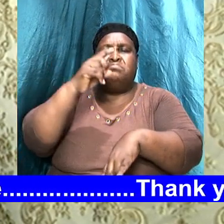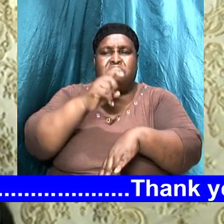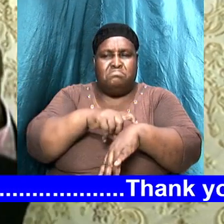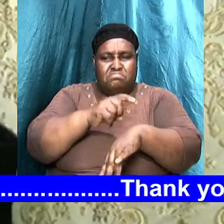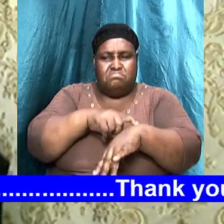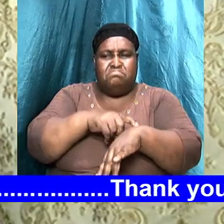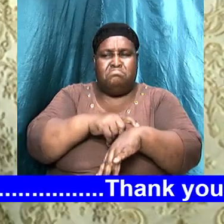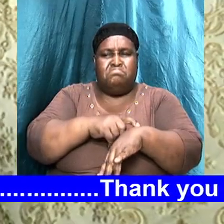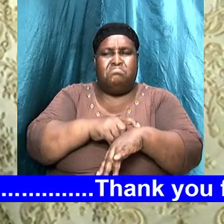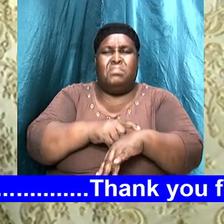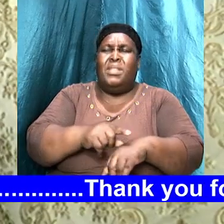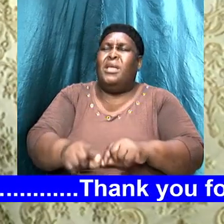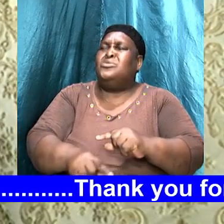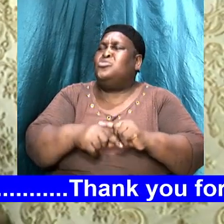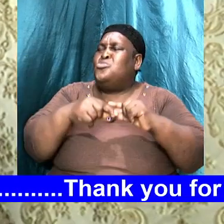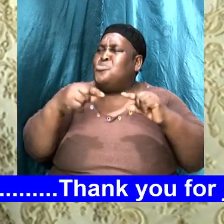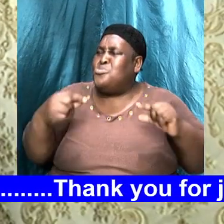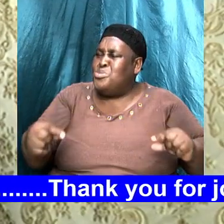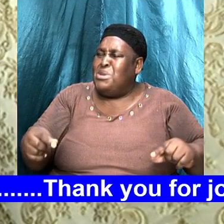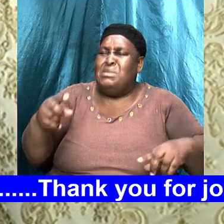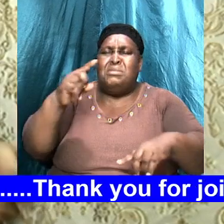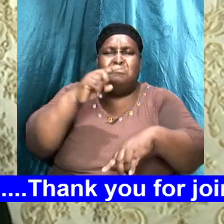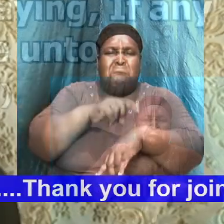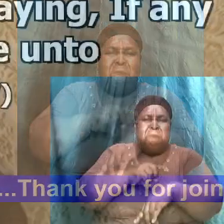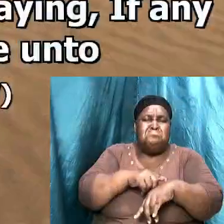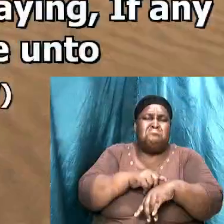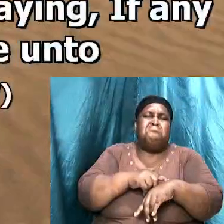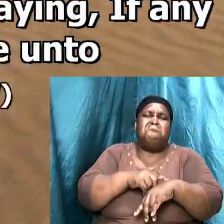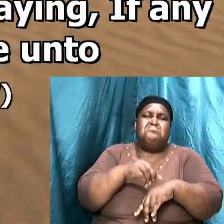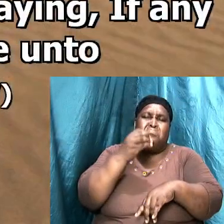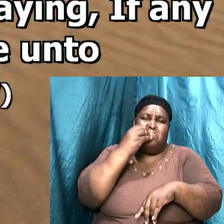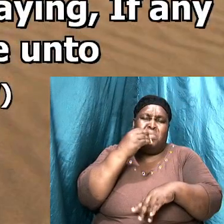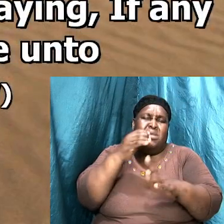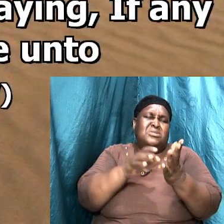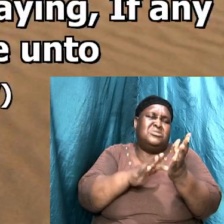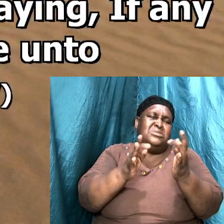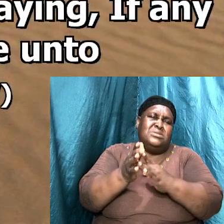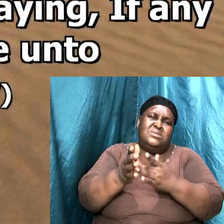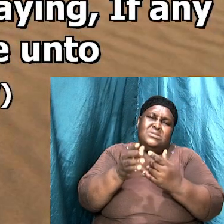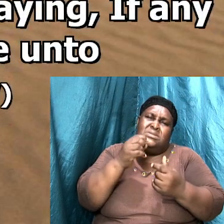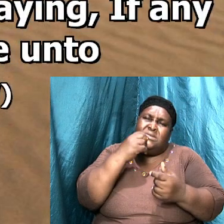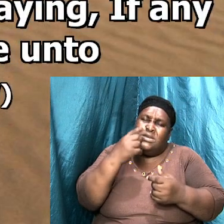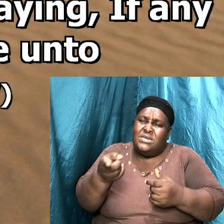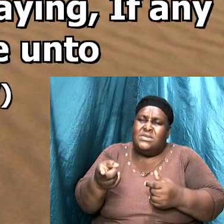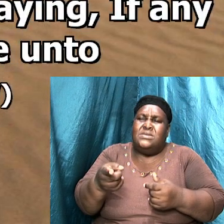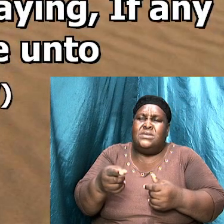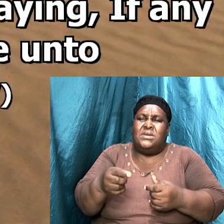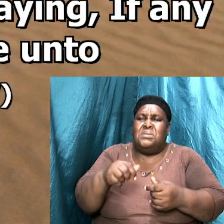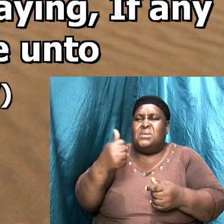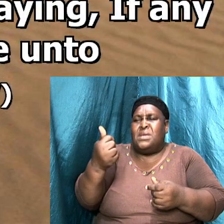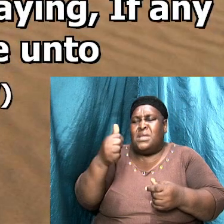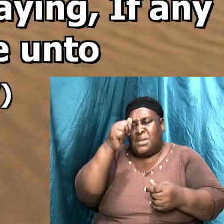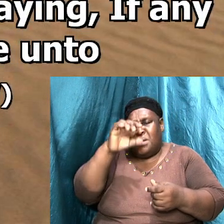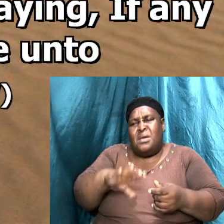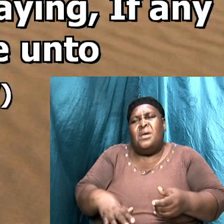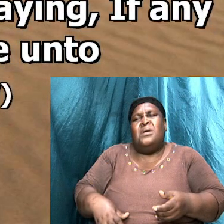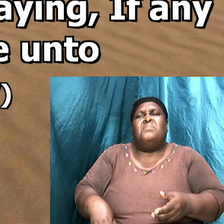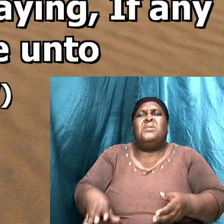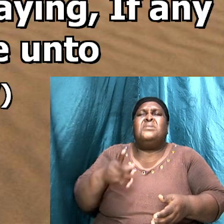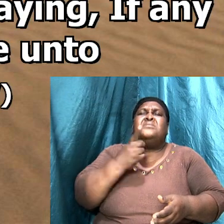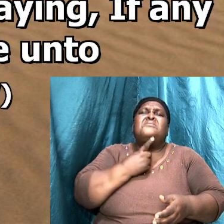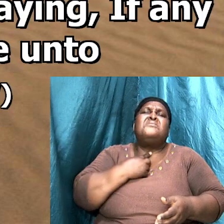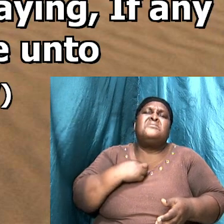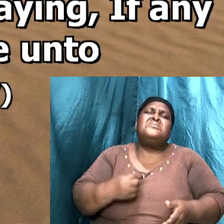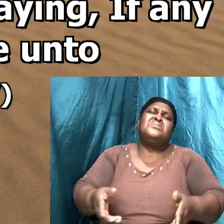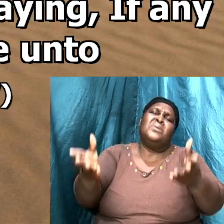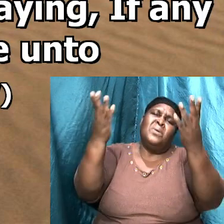that great day of the feast Jesus stood on Christ saying if any man thirst let him come unto